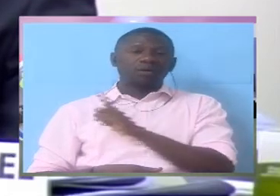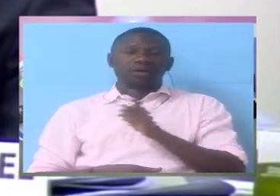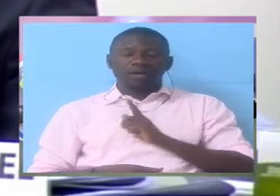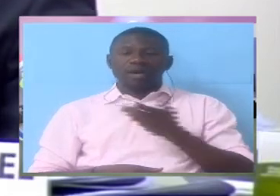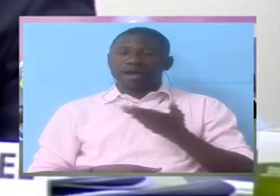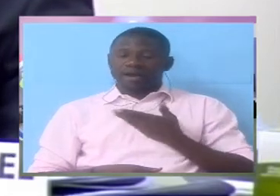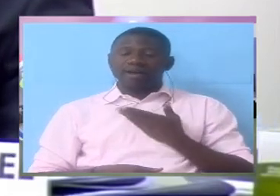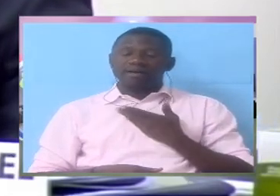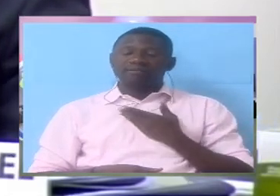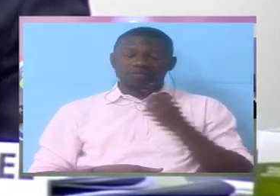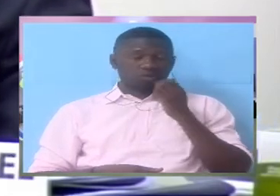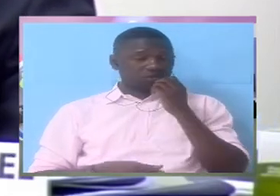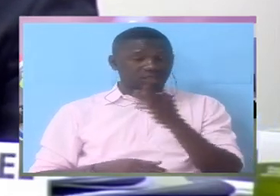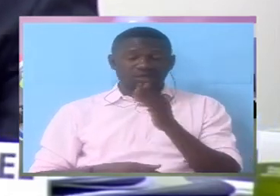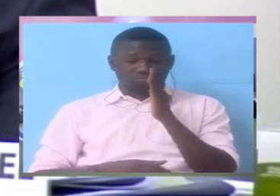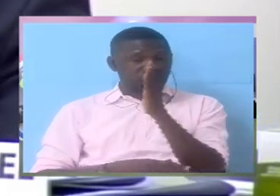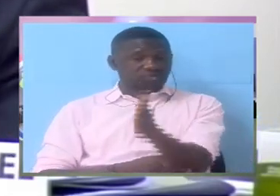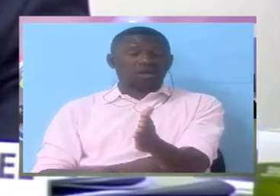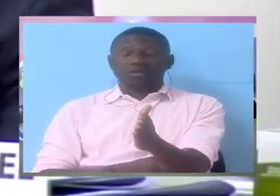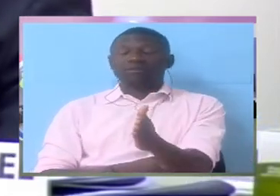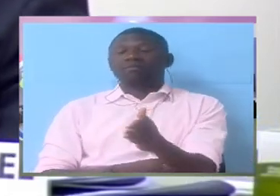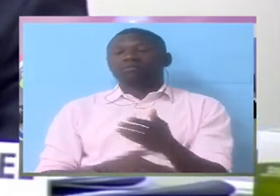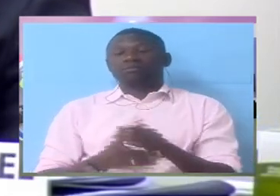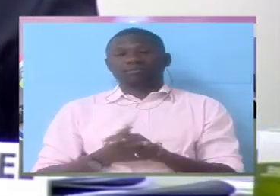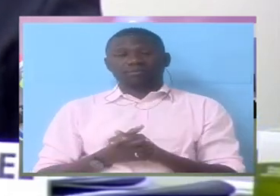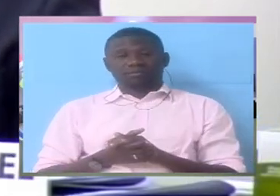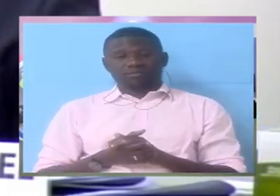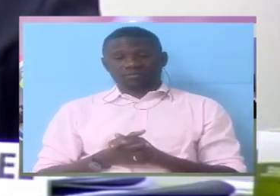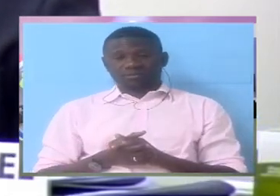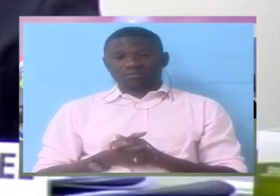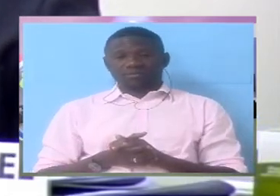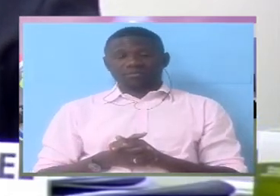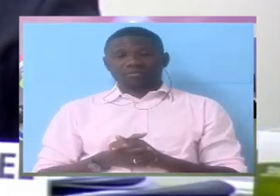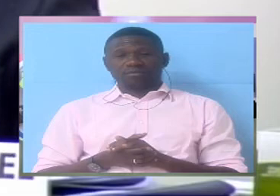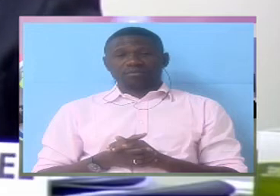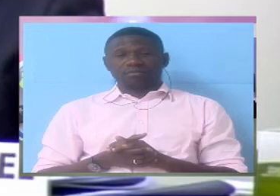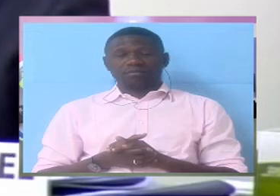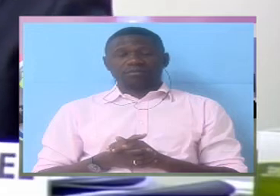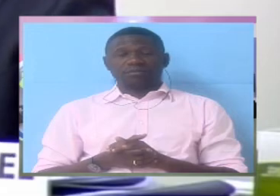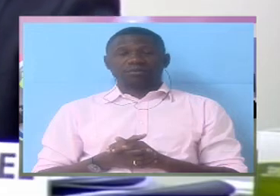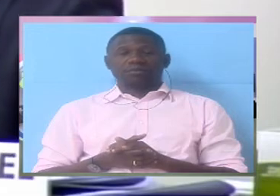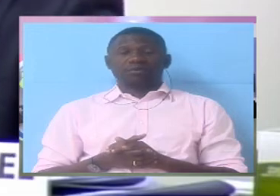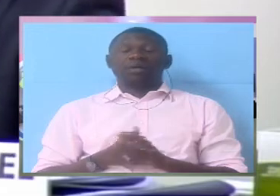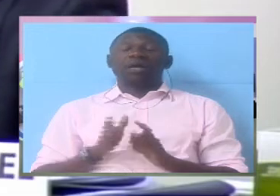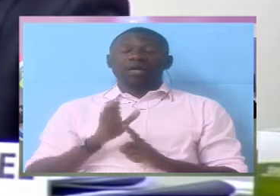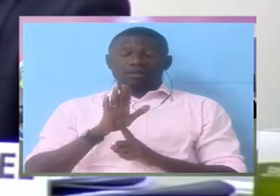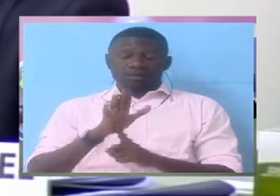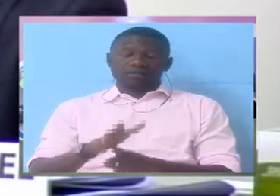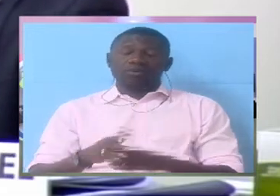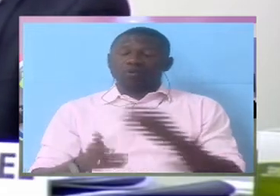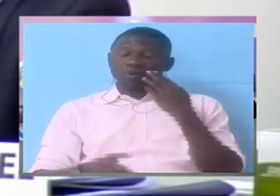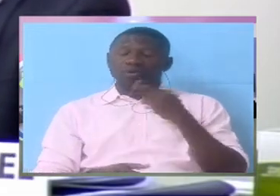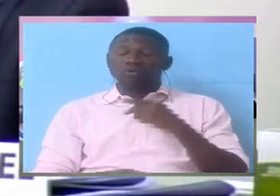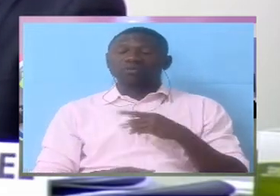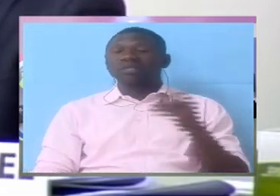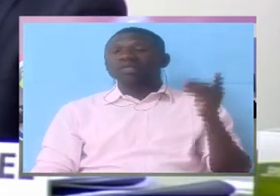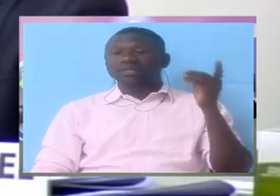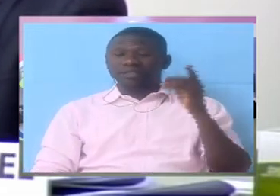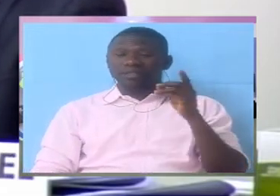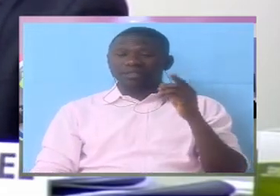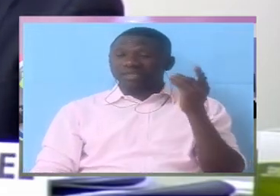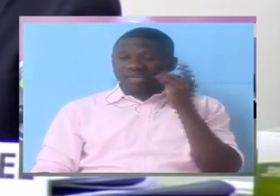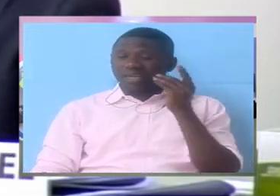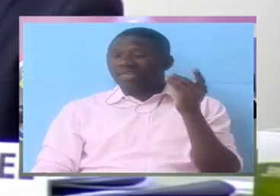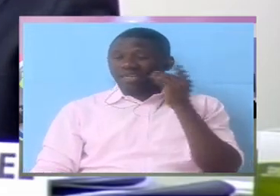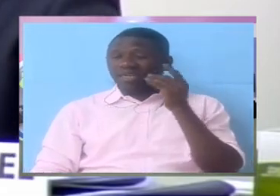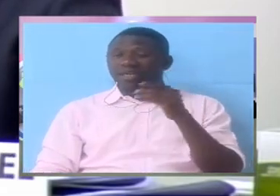call a spade a spade. But when you are moving the over wrong. When it comes to the actual day-to-day operations